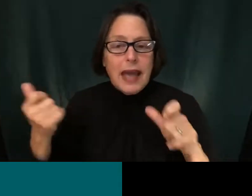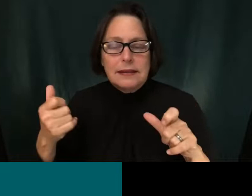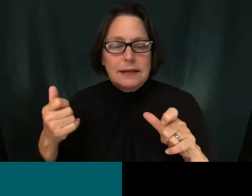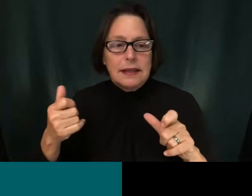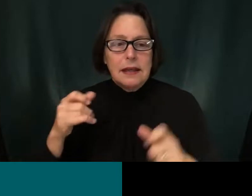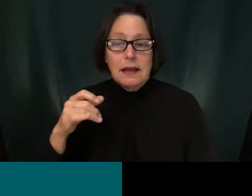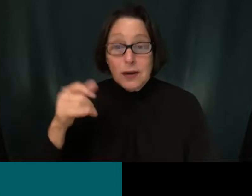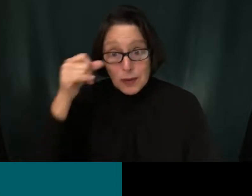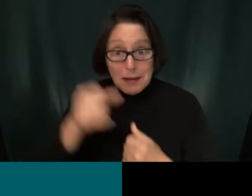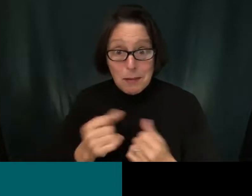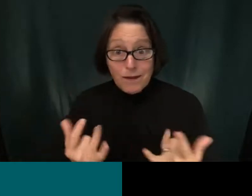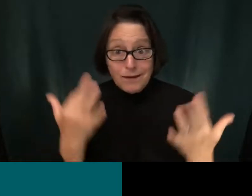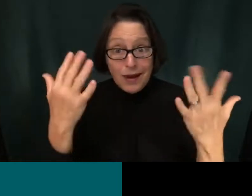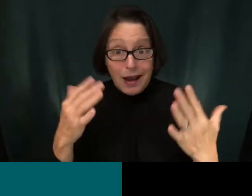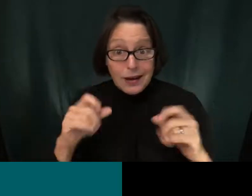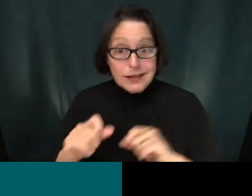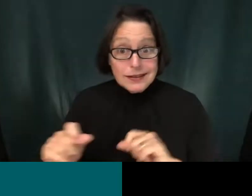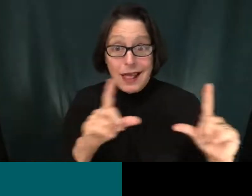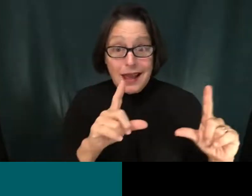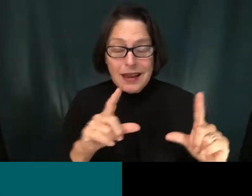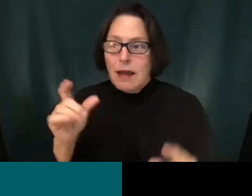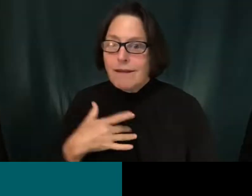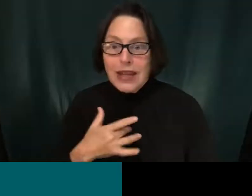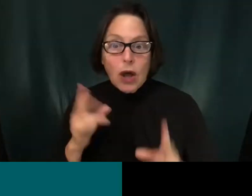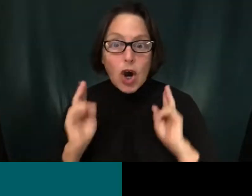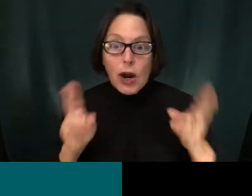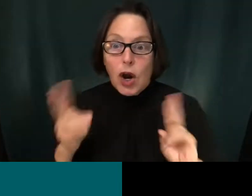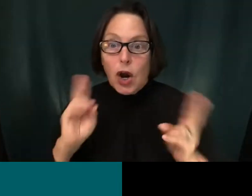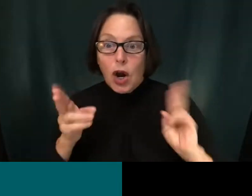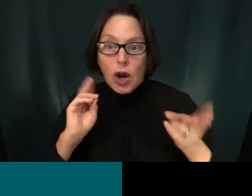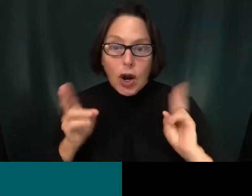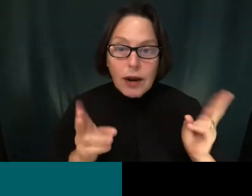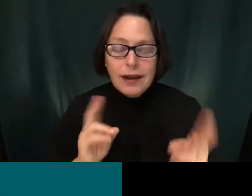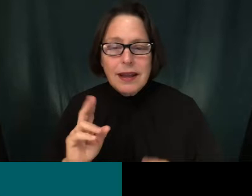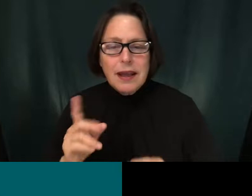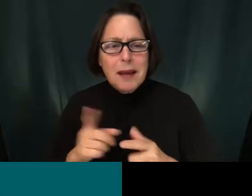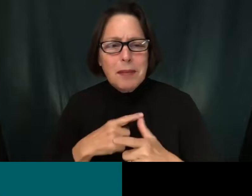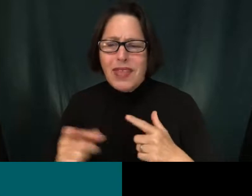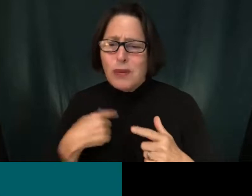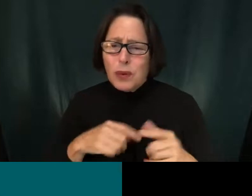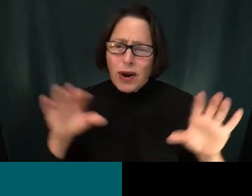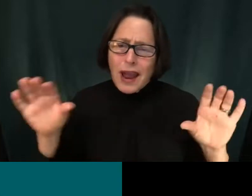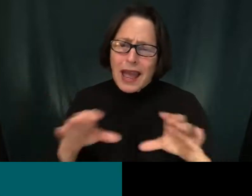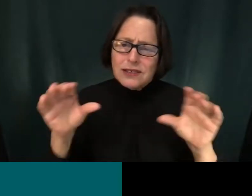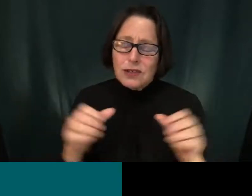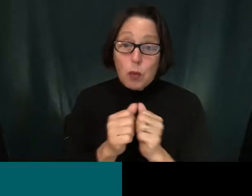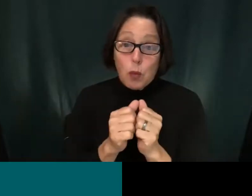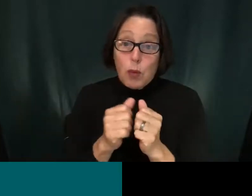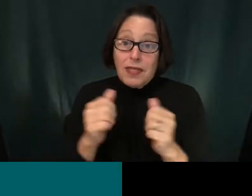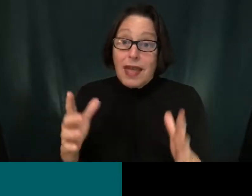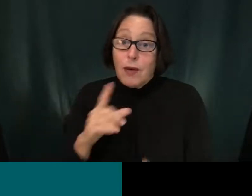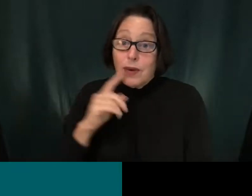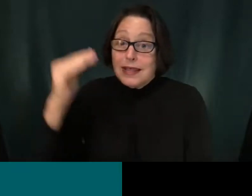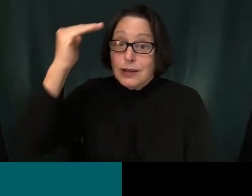fire slide, they're in this habit of like, we just got to put out the fires. We just got to go. But then we're doing a lot of action without knowing if